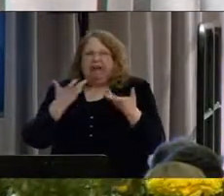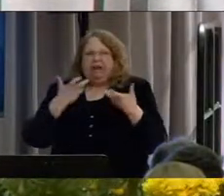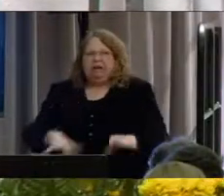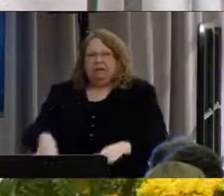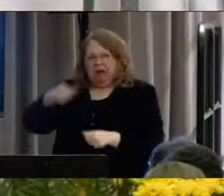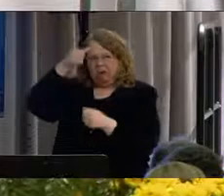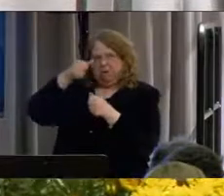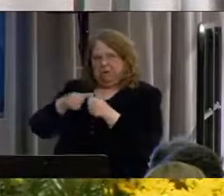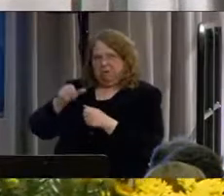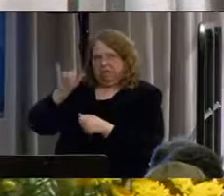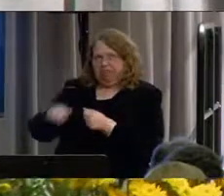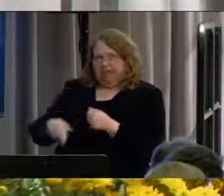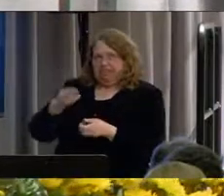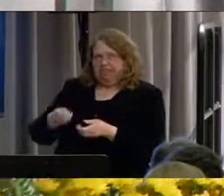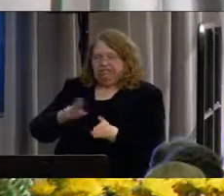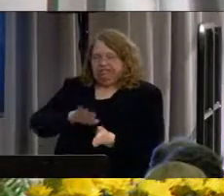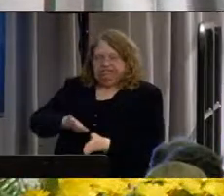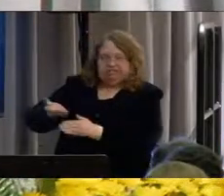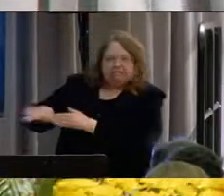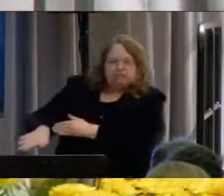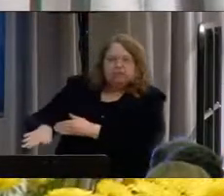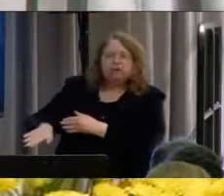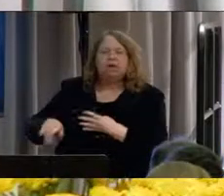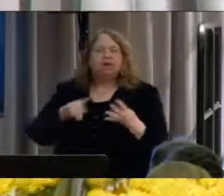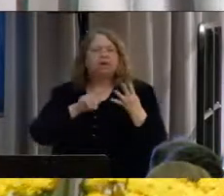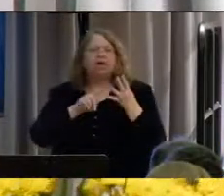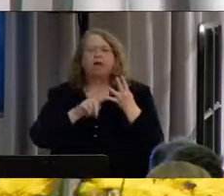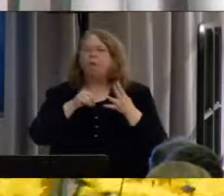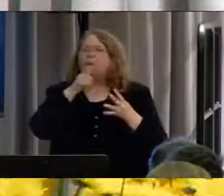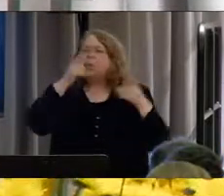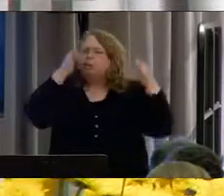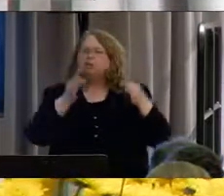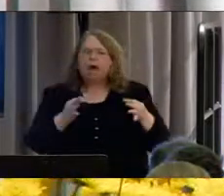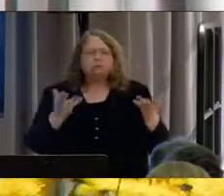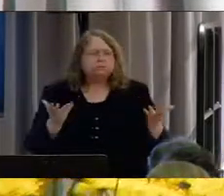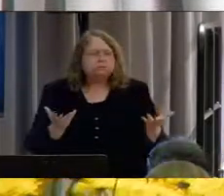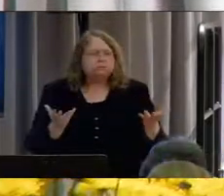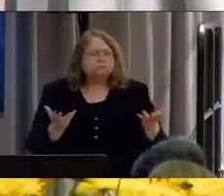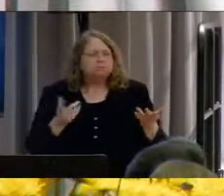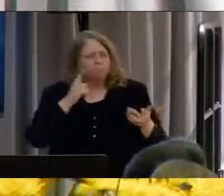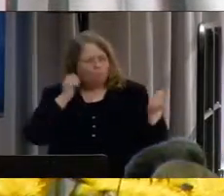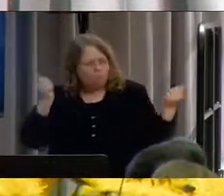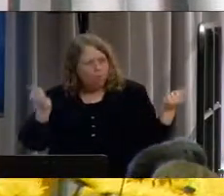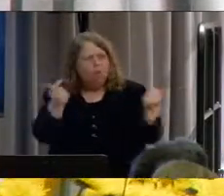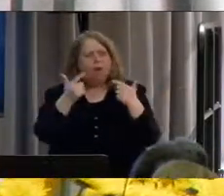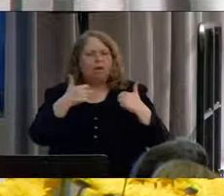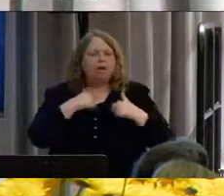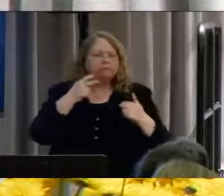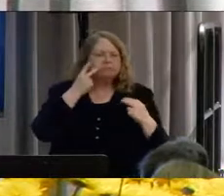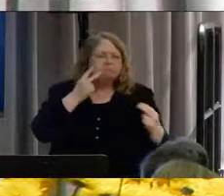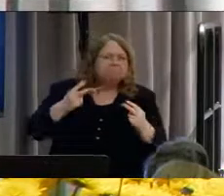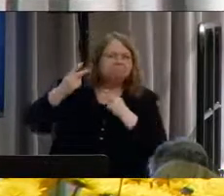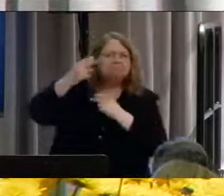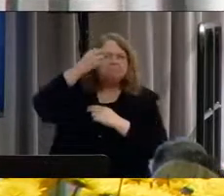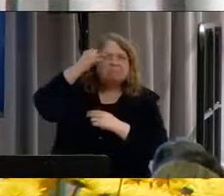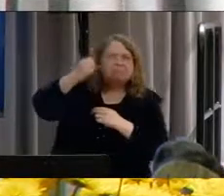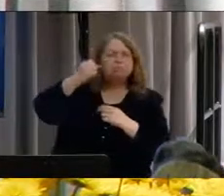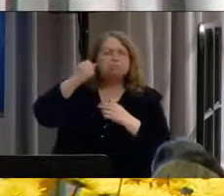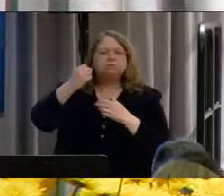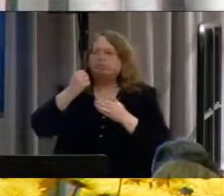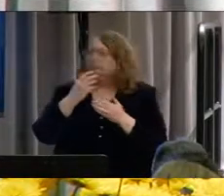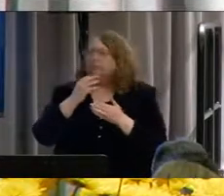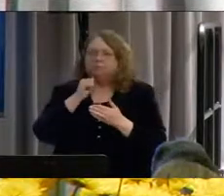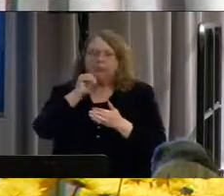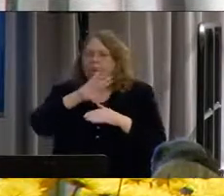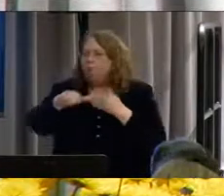I guess what I'm talking about is that historical events, of course, happen to every one of us as human beings, and we all have memories of those. But all of us haven't been given